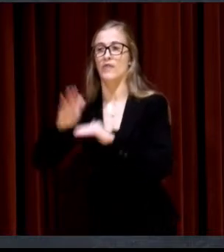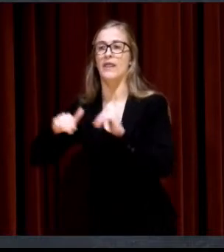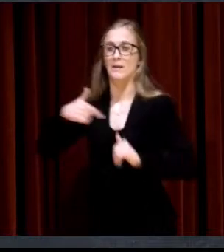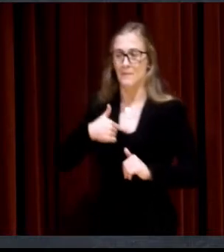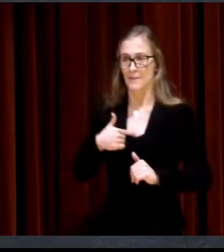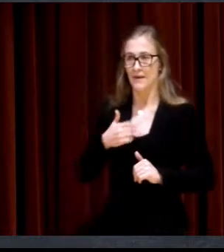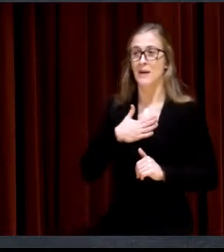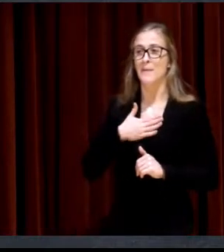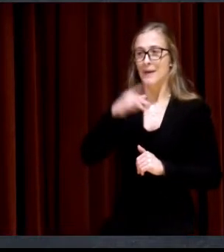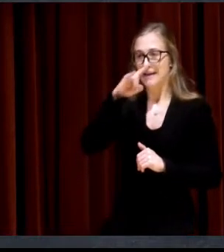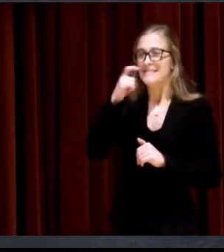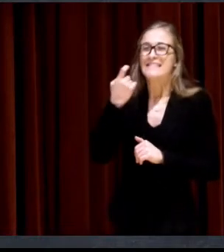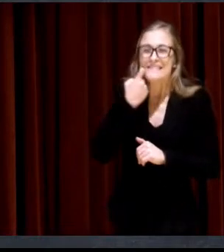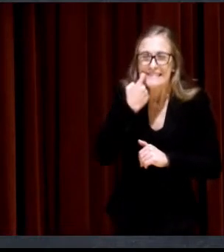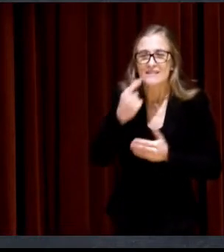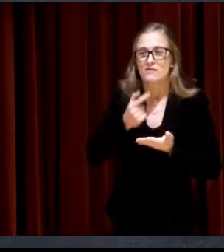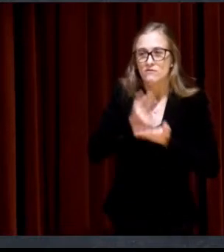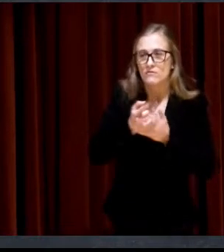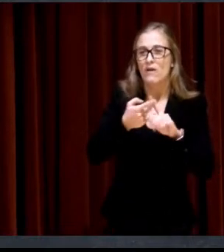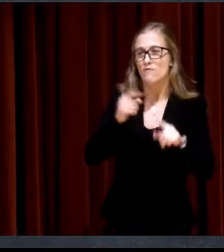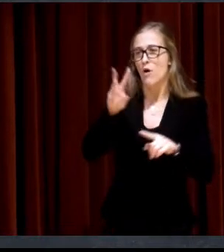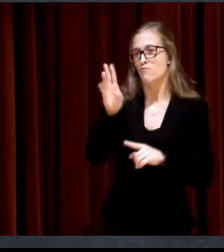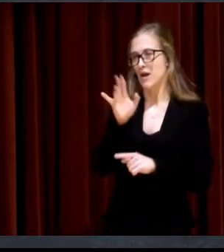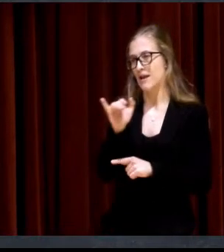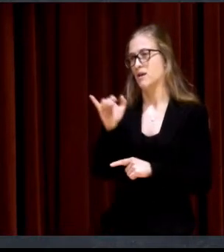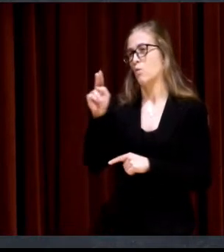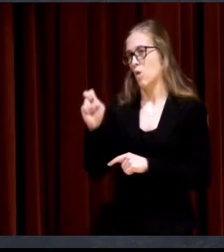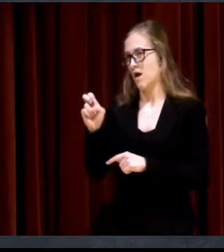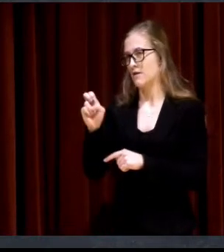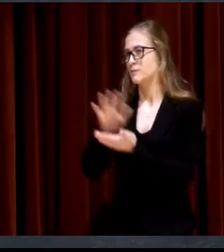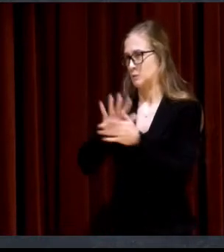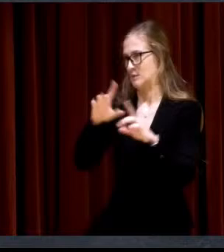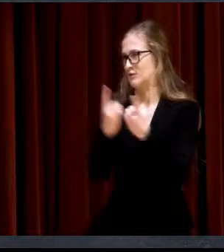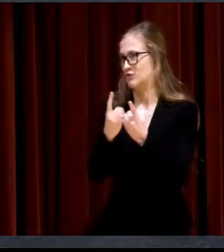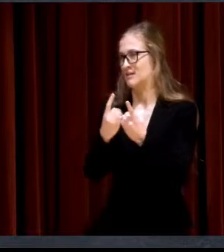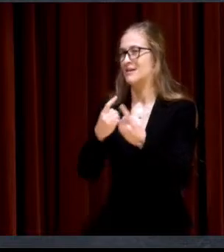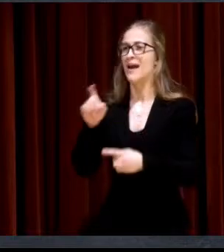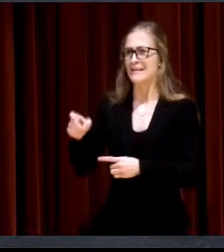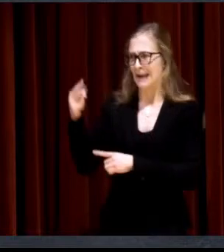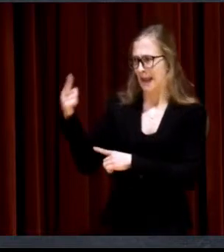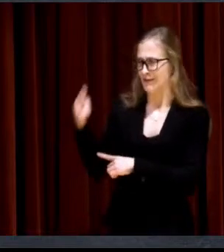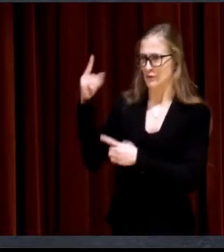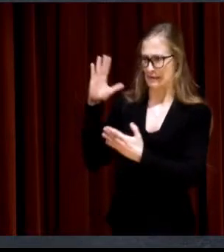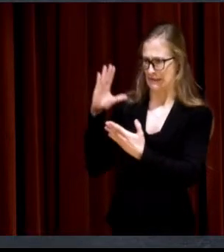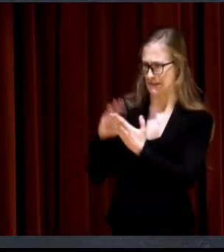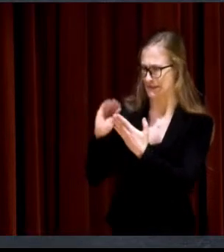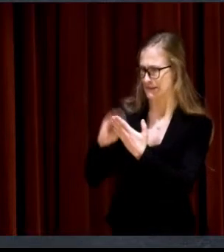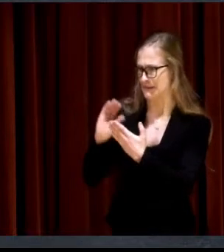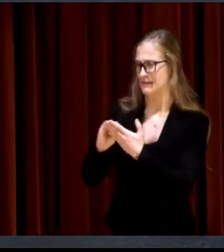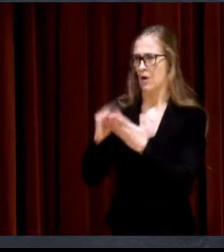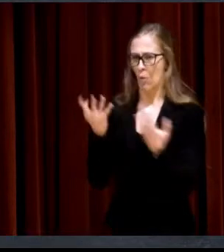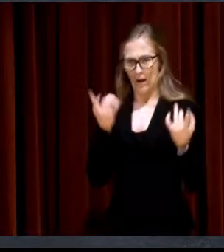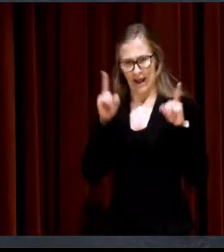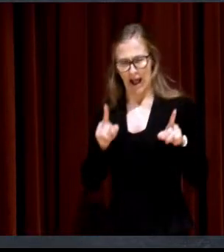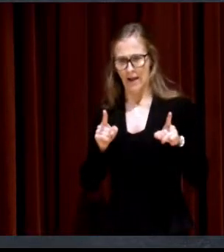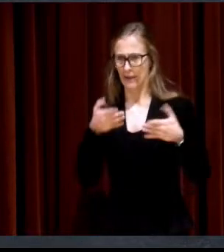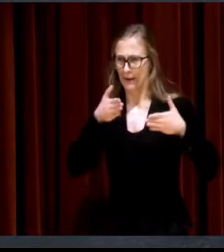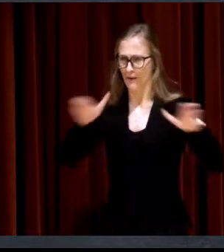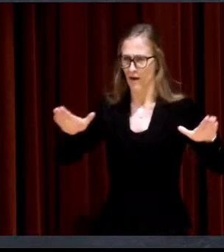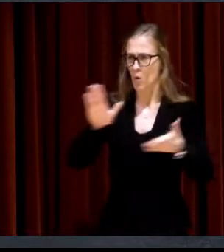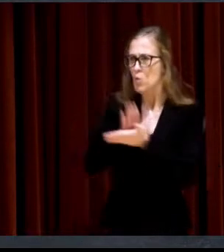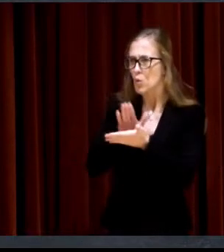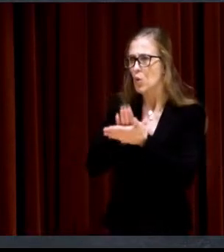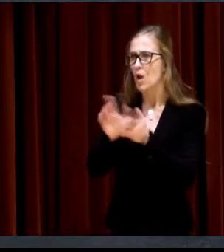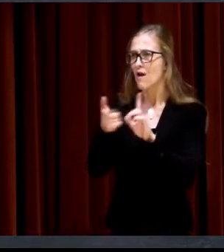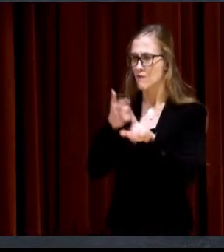They've just graduated out of Brandywine School District, and I had to take a history lesson. I said, what happened in public school